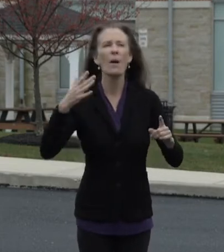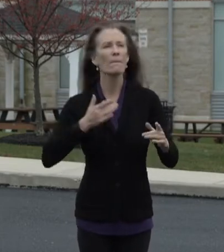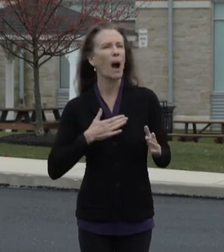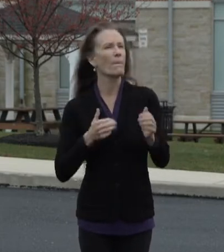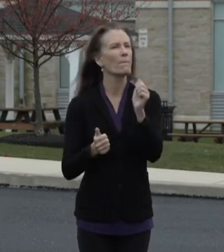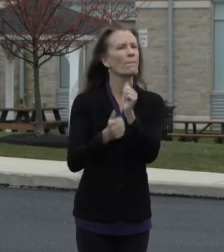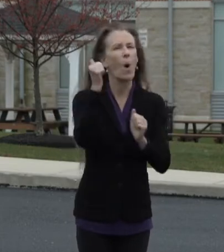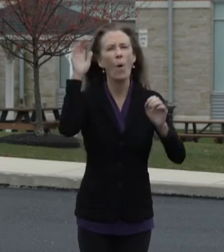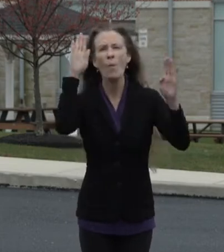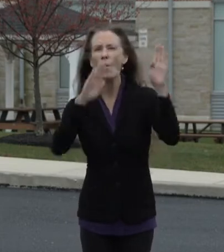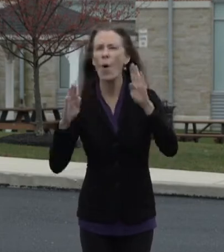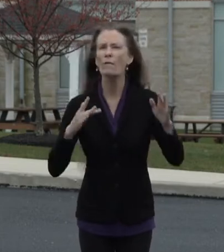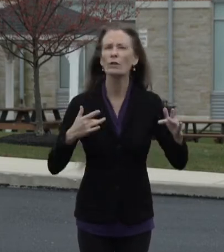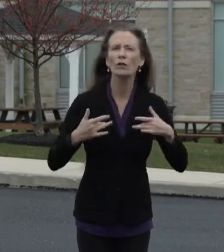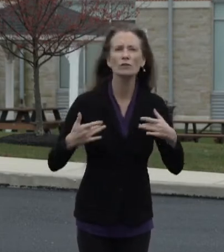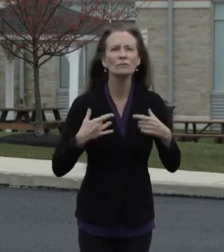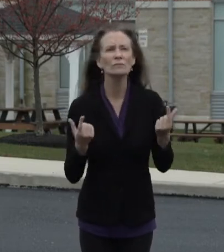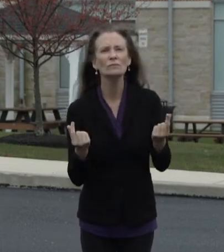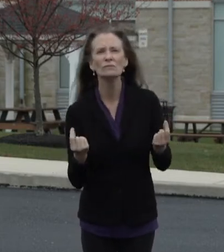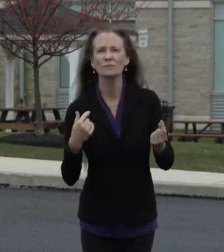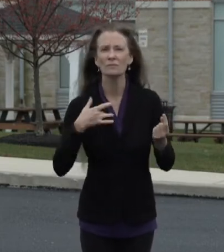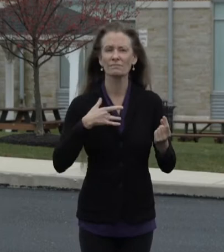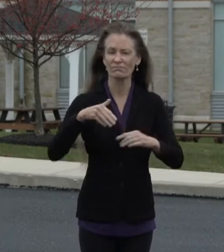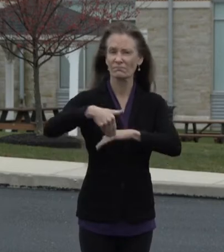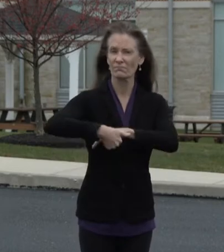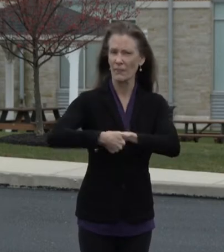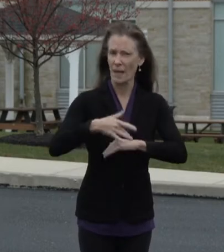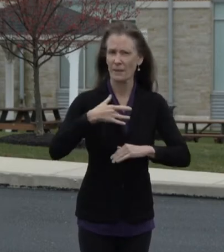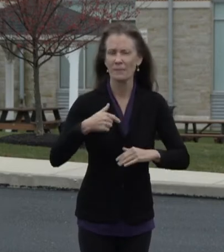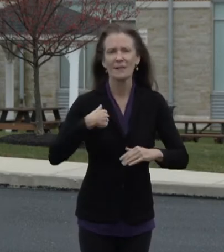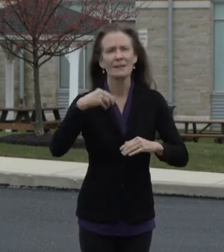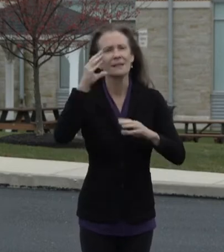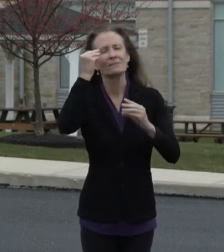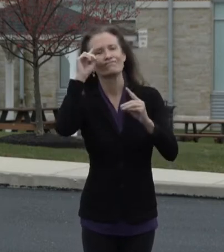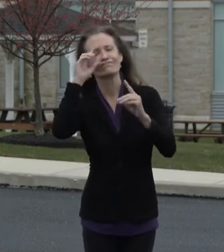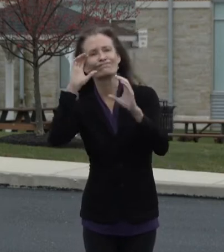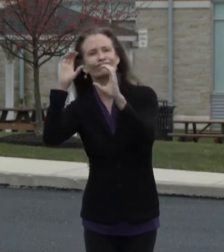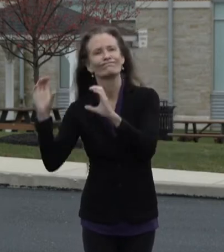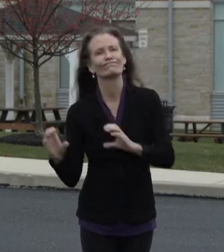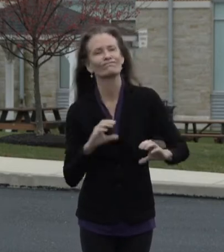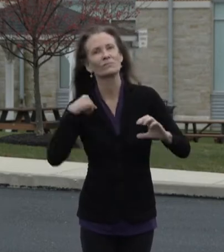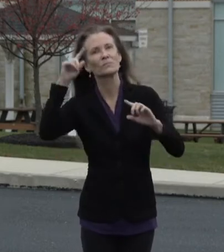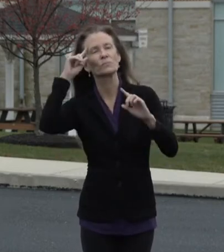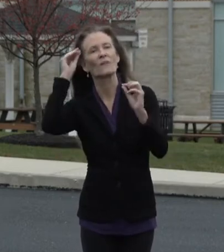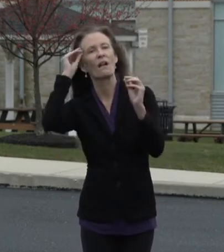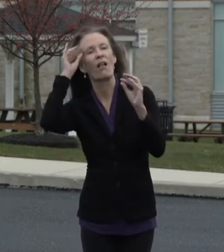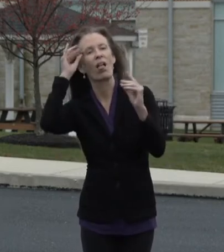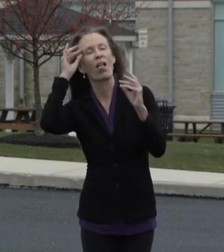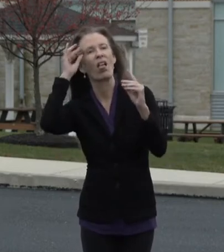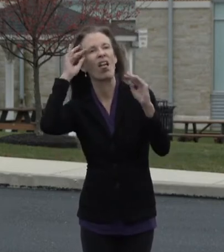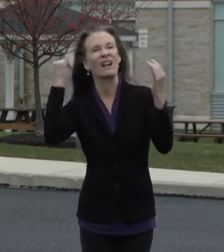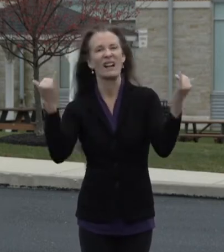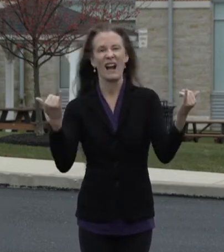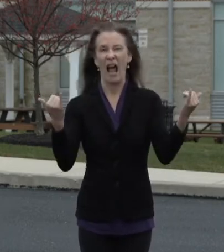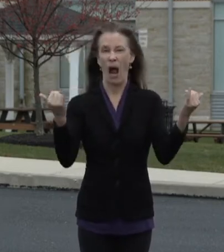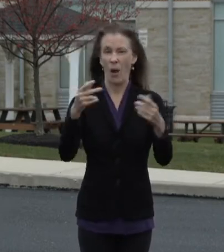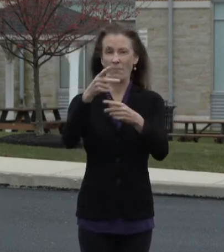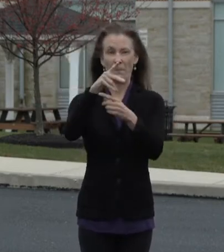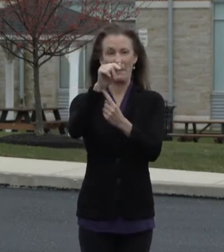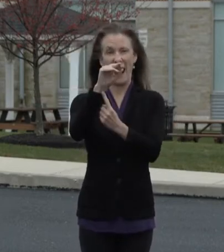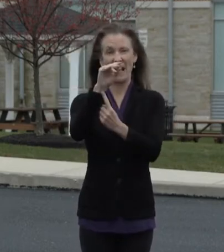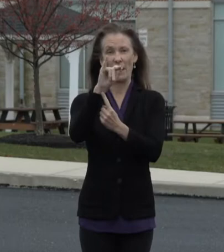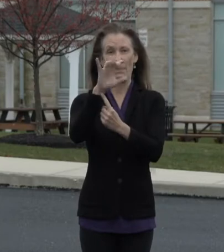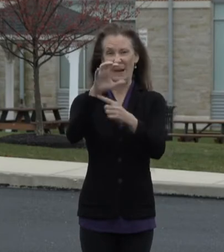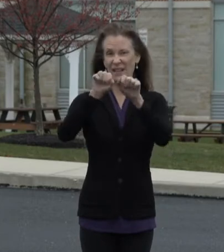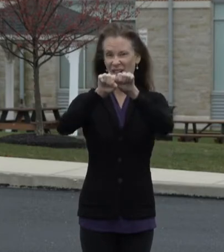up at night would be the risk of a global pandemic. In 2020, those